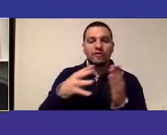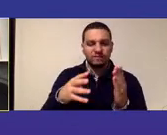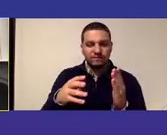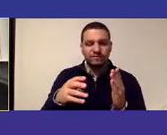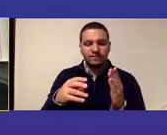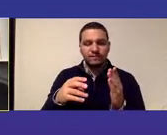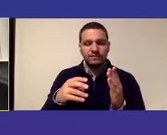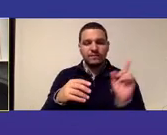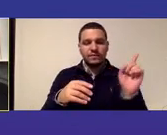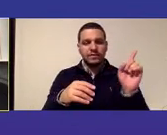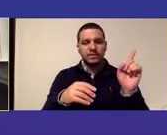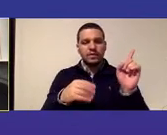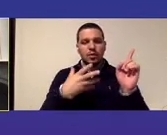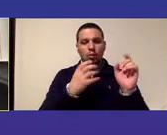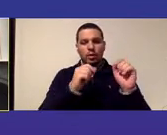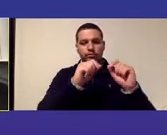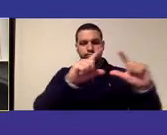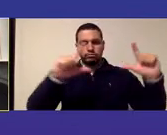me to see.